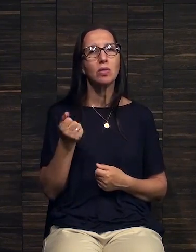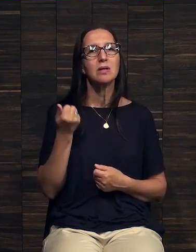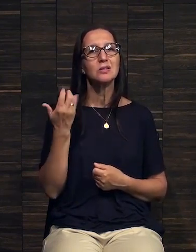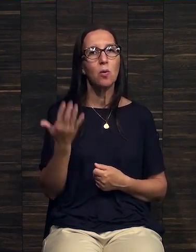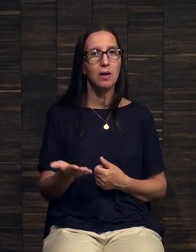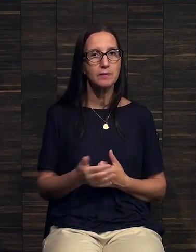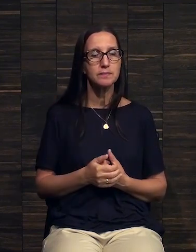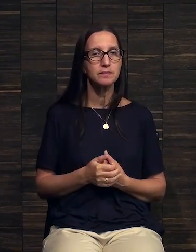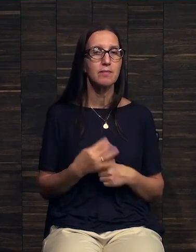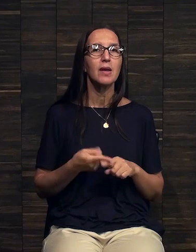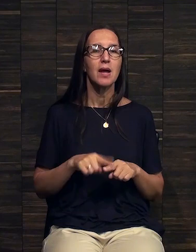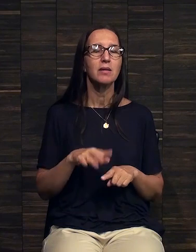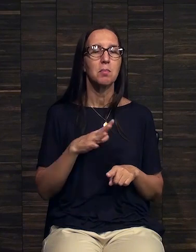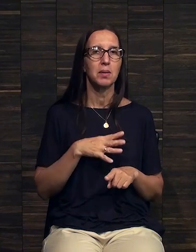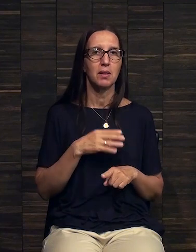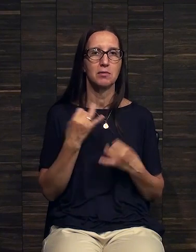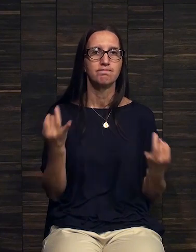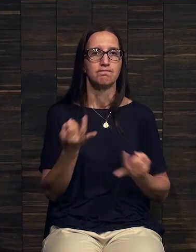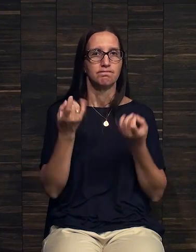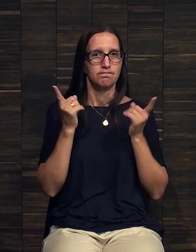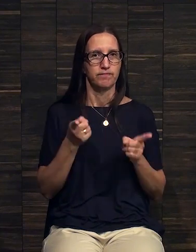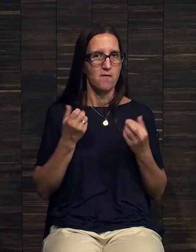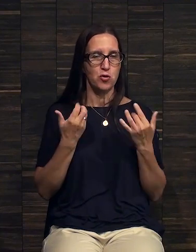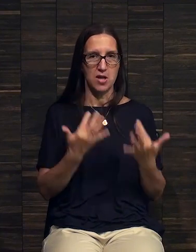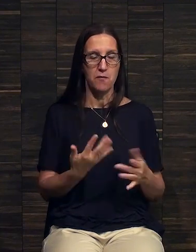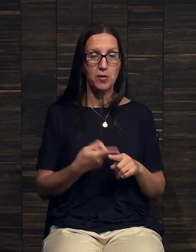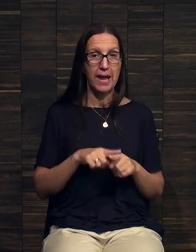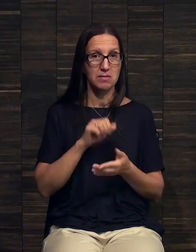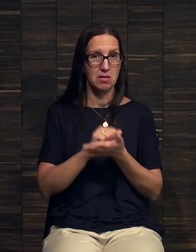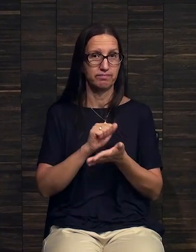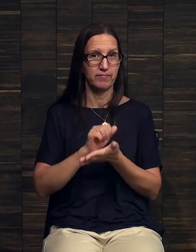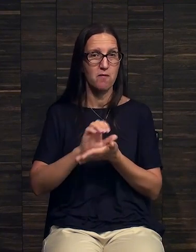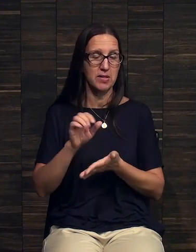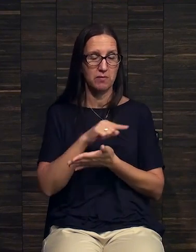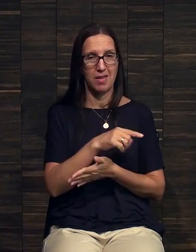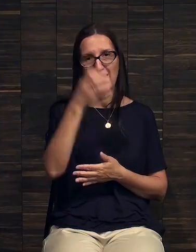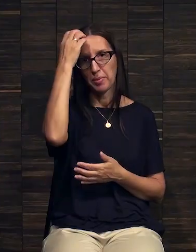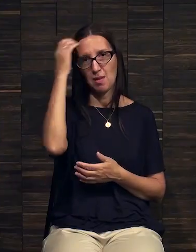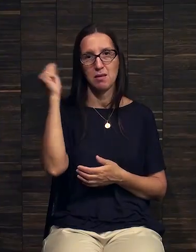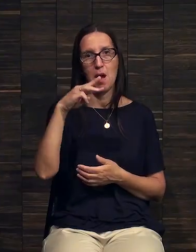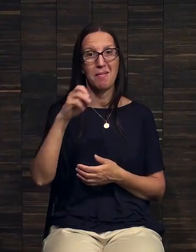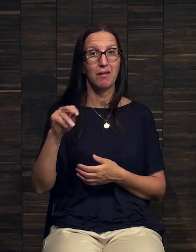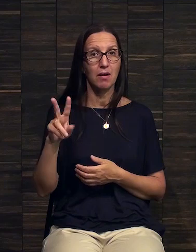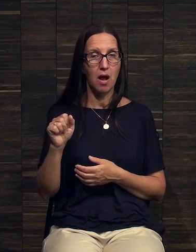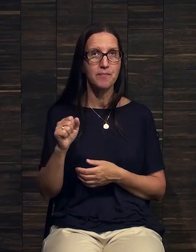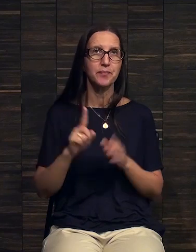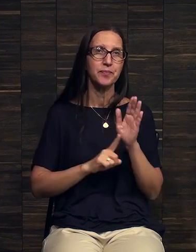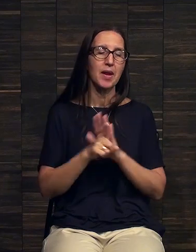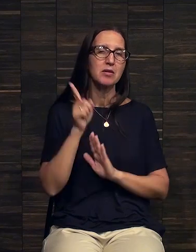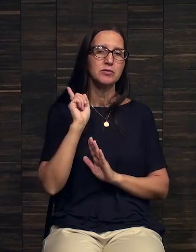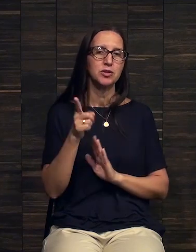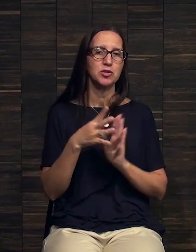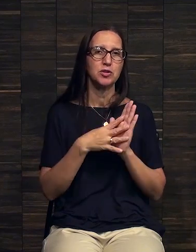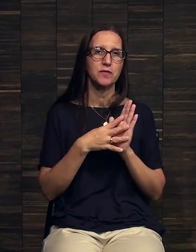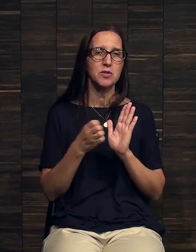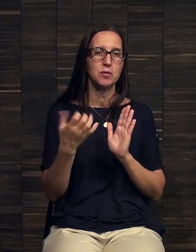And it speaks a lot to the point, and to what extent it was very much on demand, because this Captain America